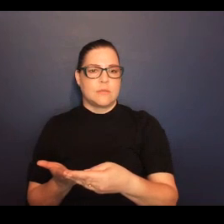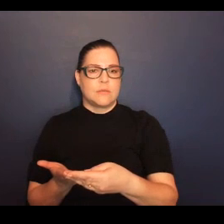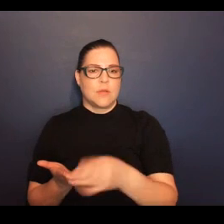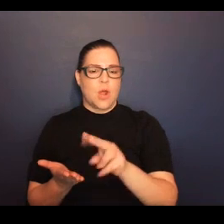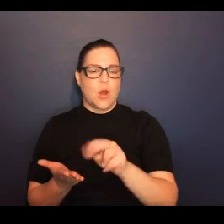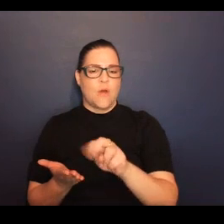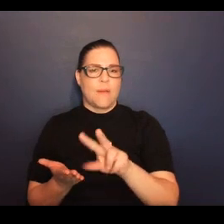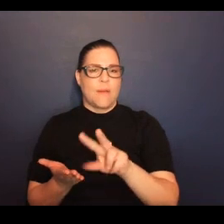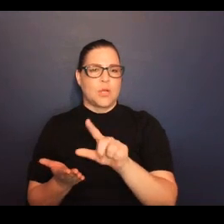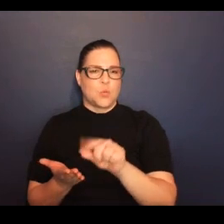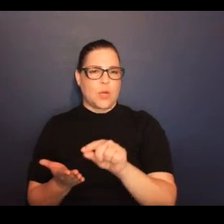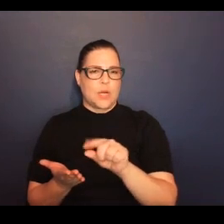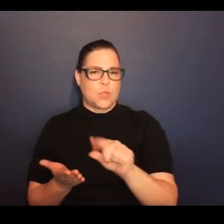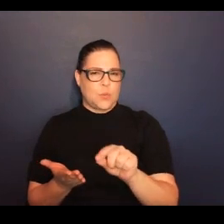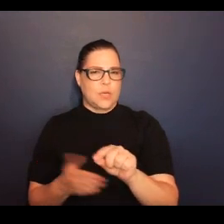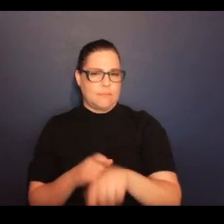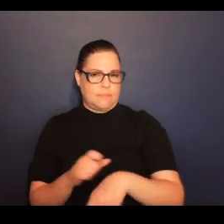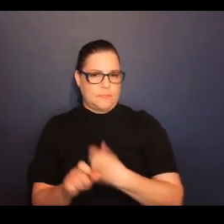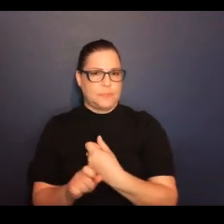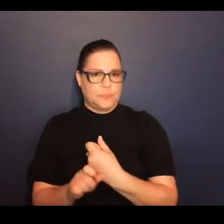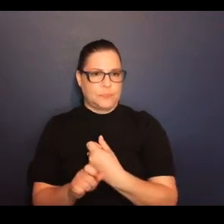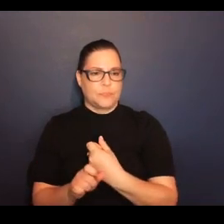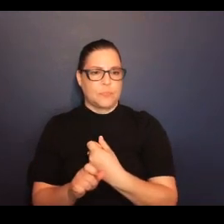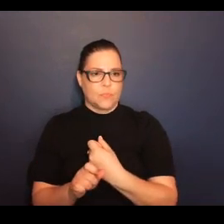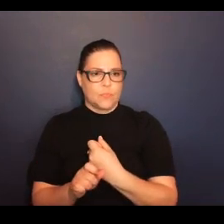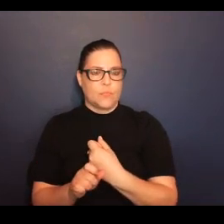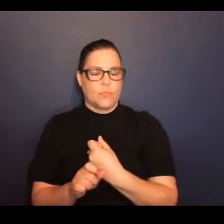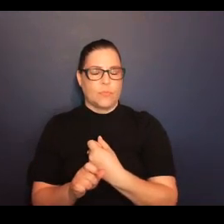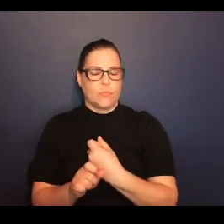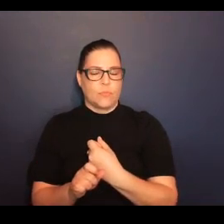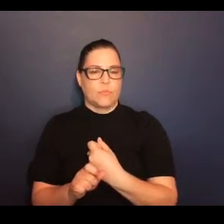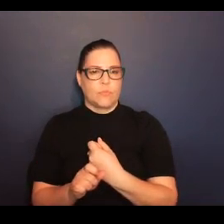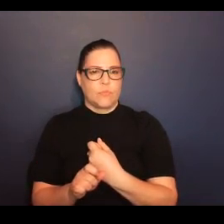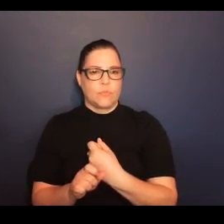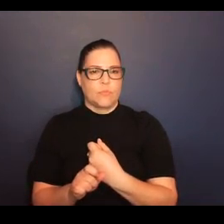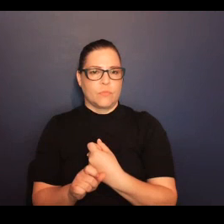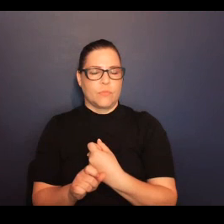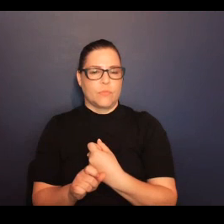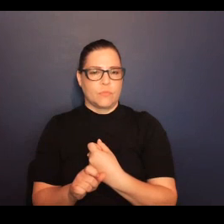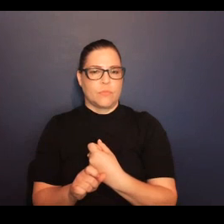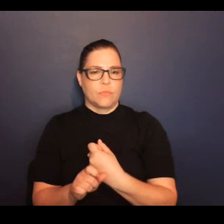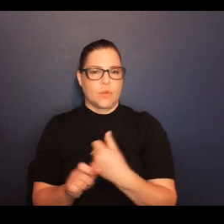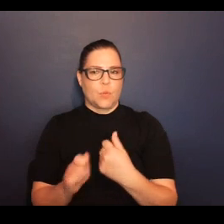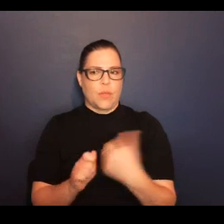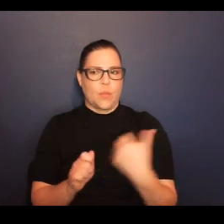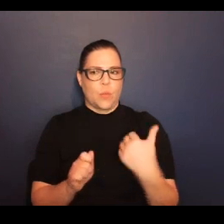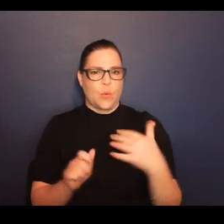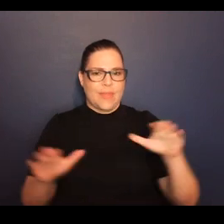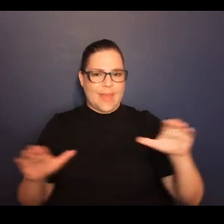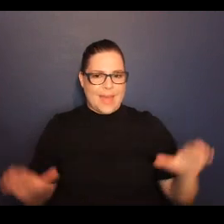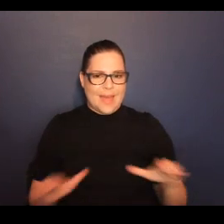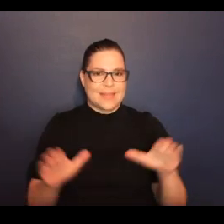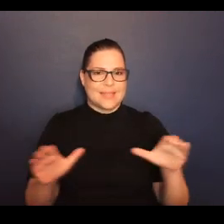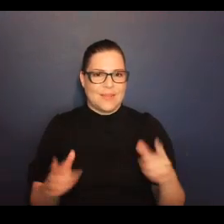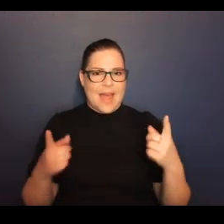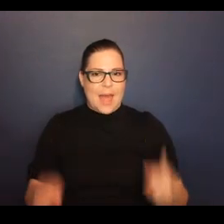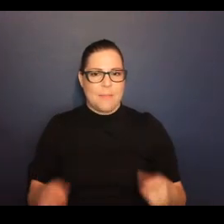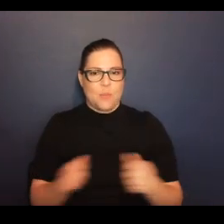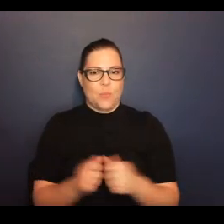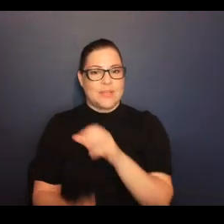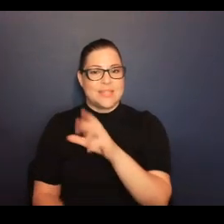November of 2020, and with all the activity of the city with the